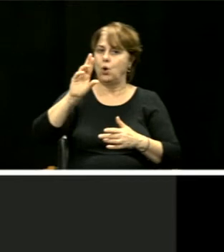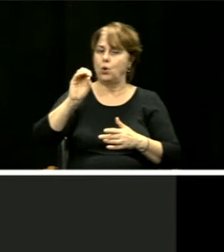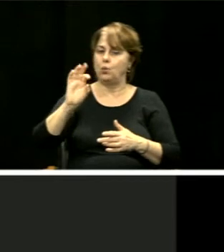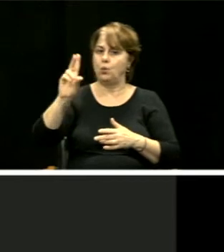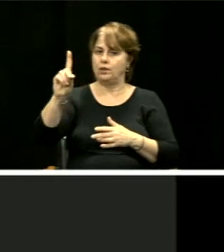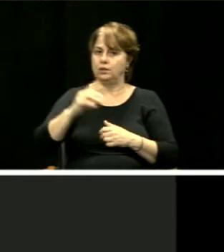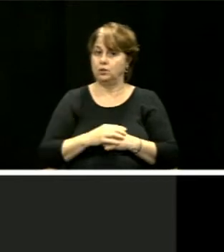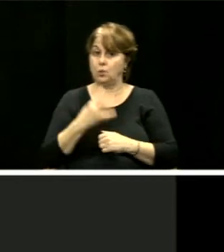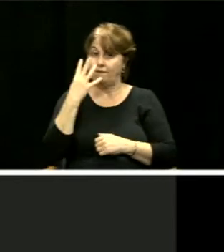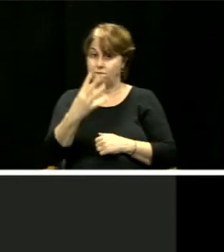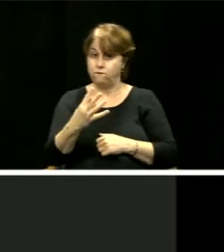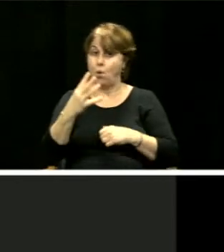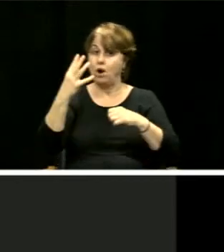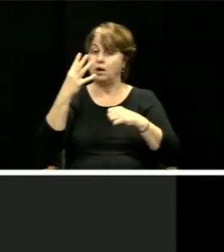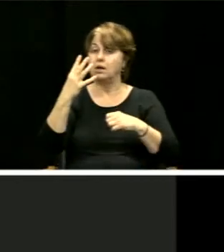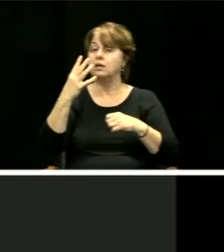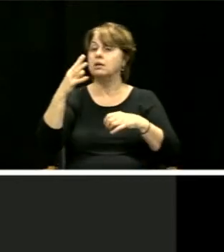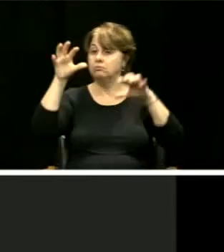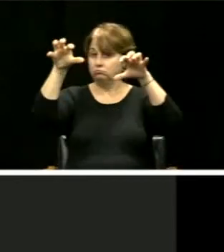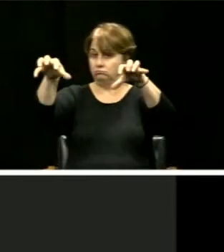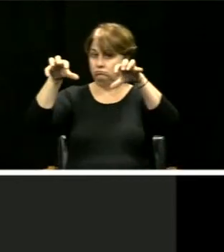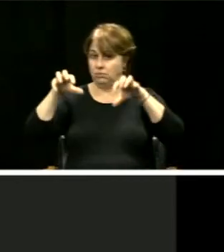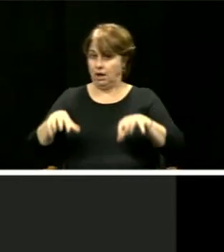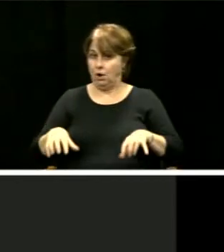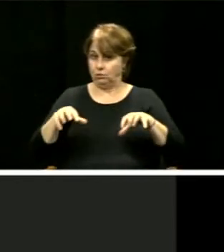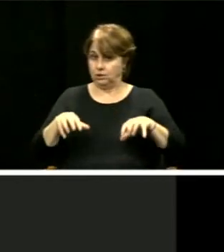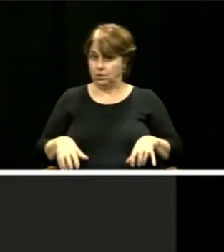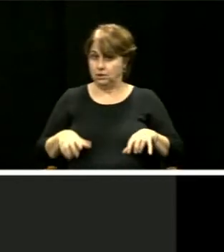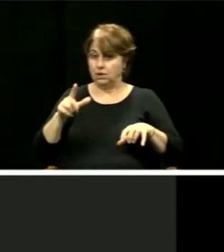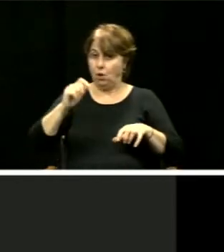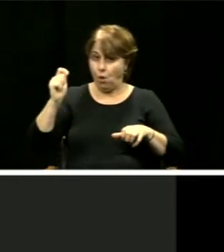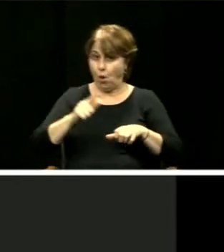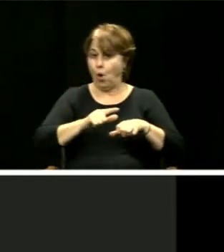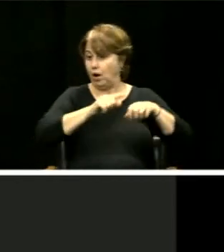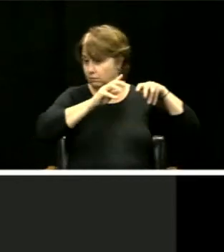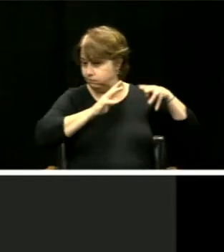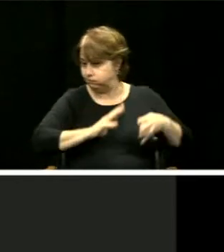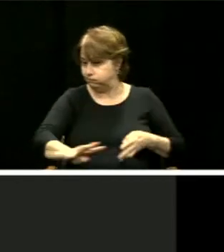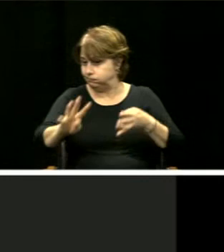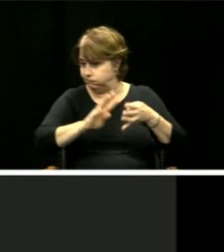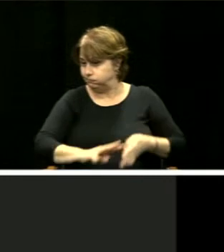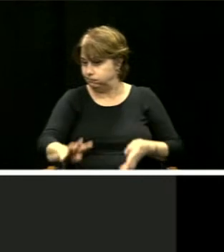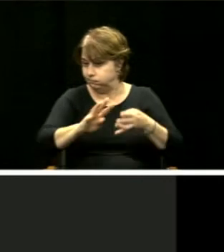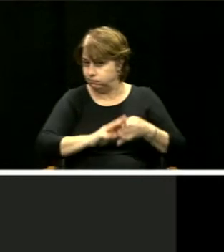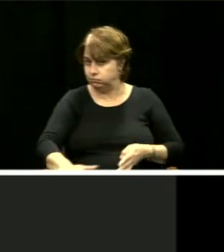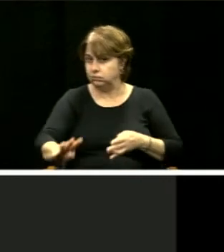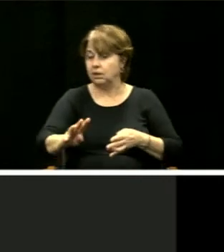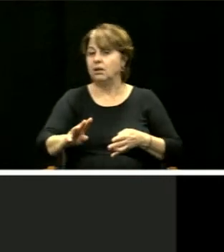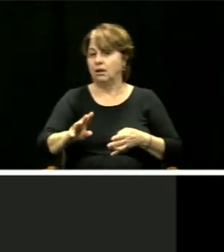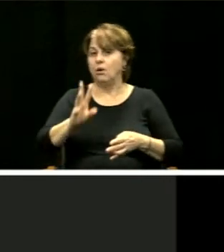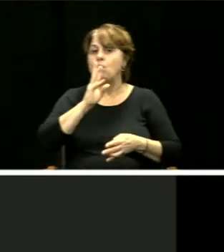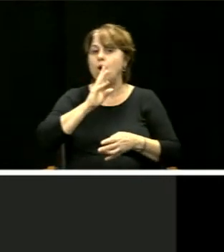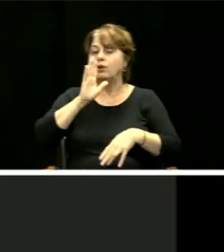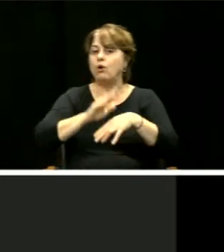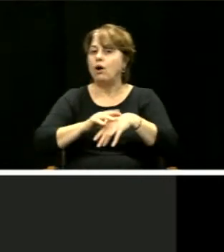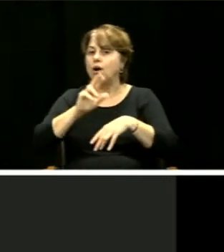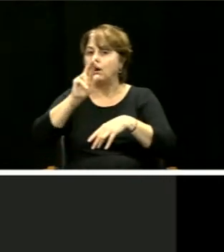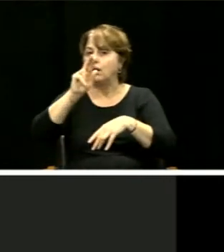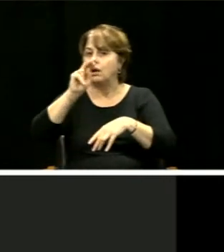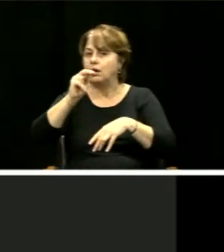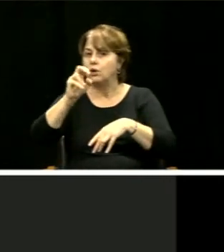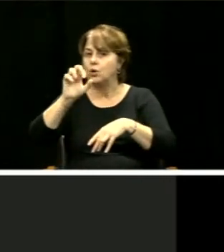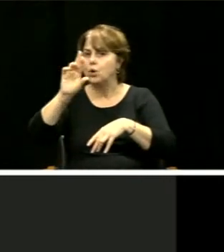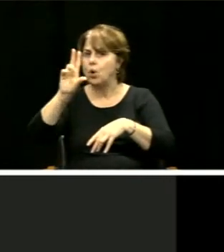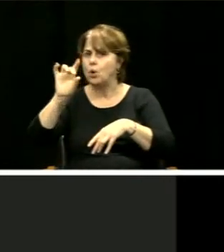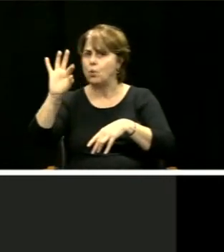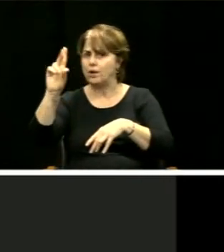sets of houses or 3 sets of houses all dropping surface water onto Norwood, which may be part of why Norwood